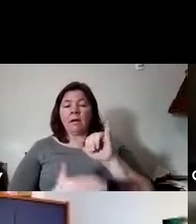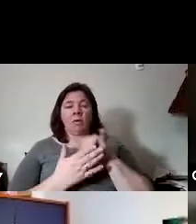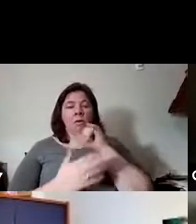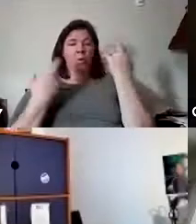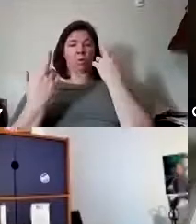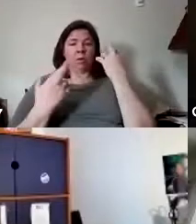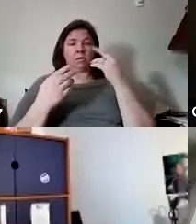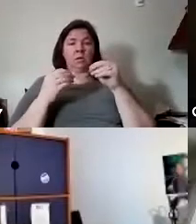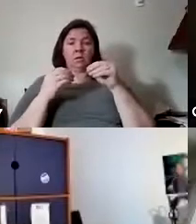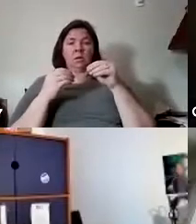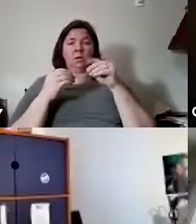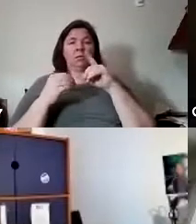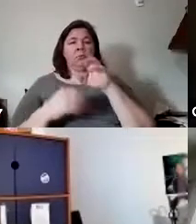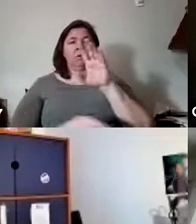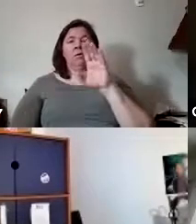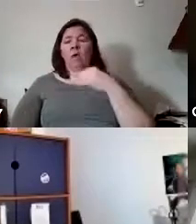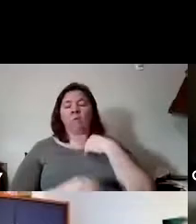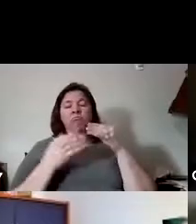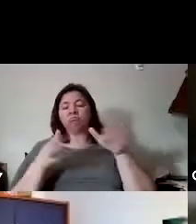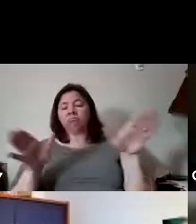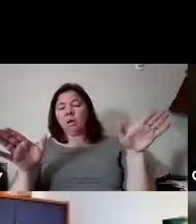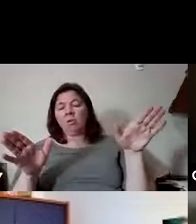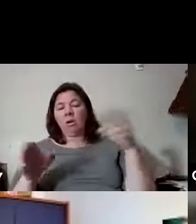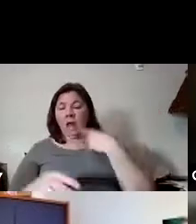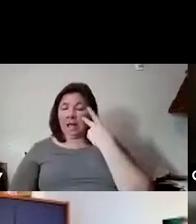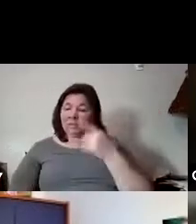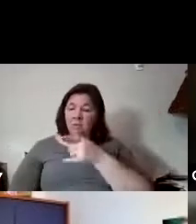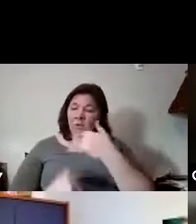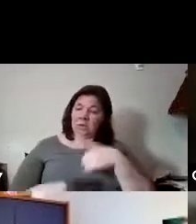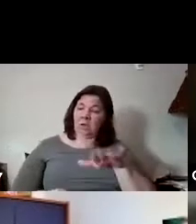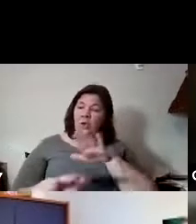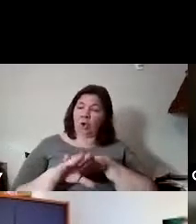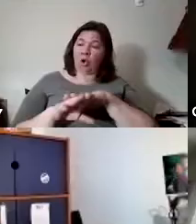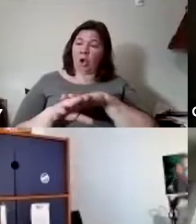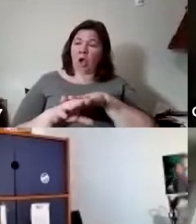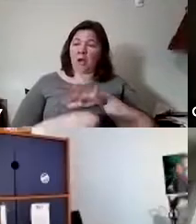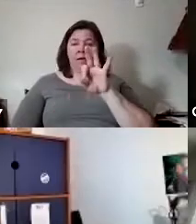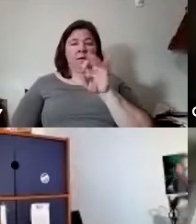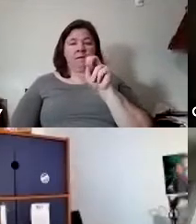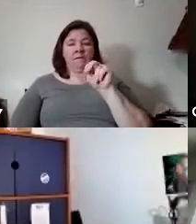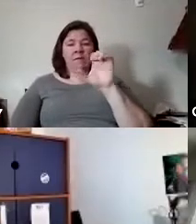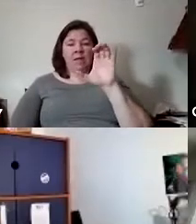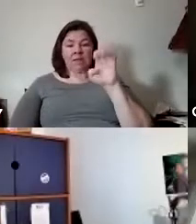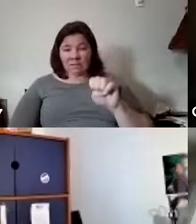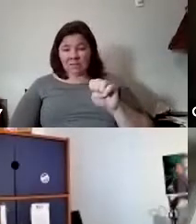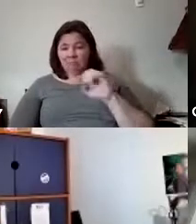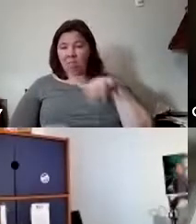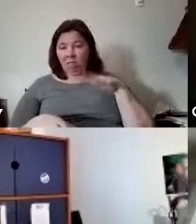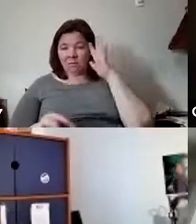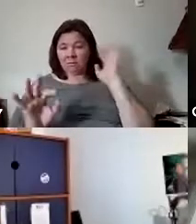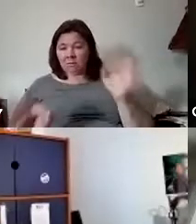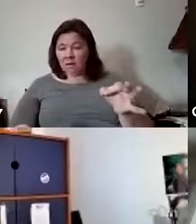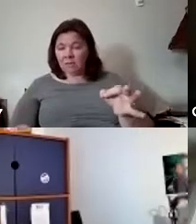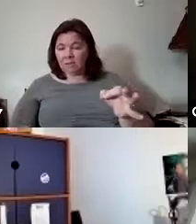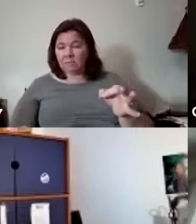a broadcast message. So I just say, hello, I see you are still on the fence, or you have not managed to come up with the funds.